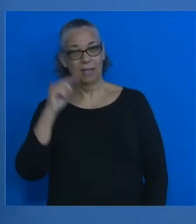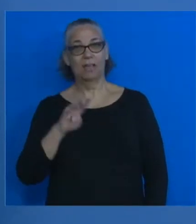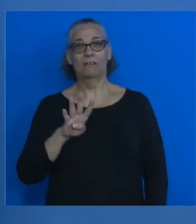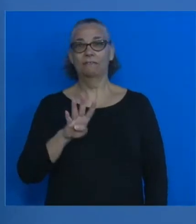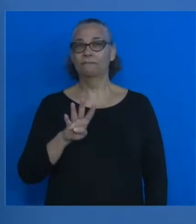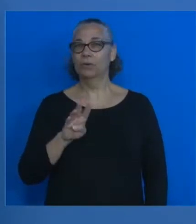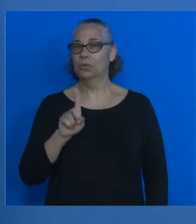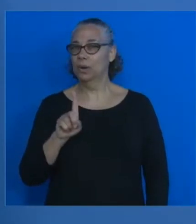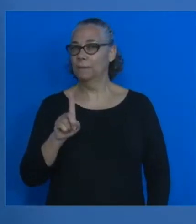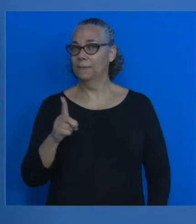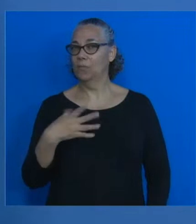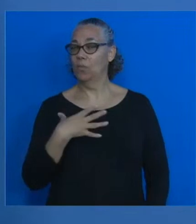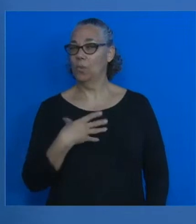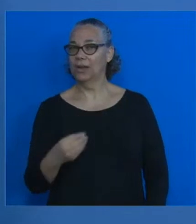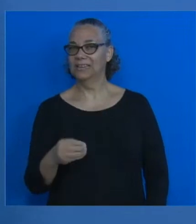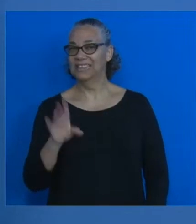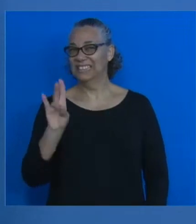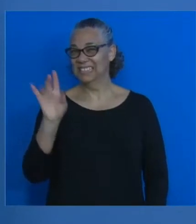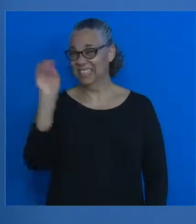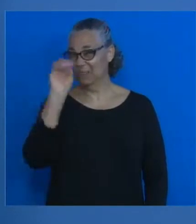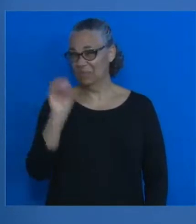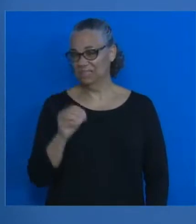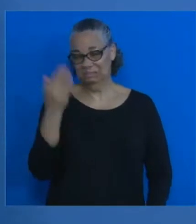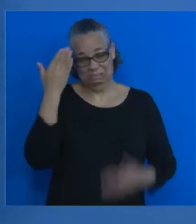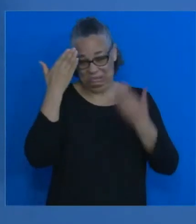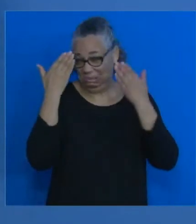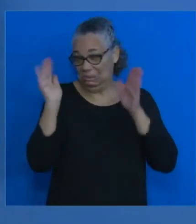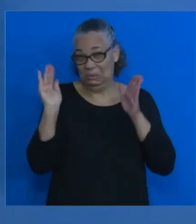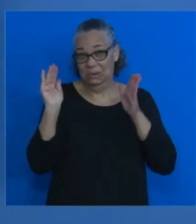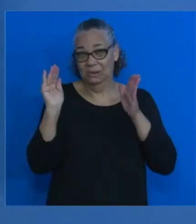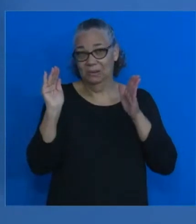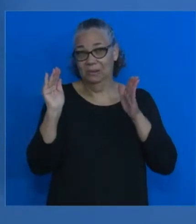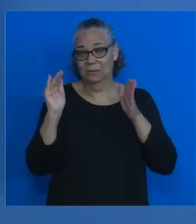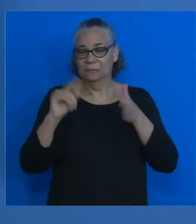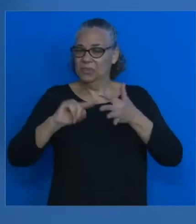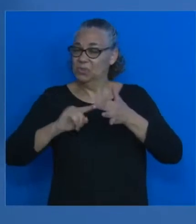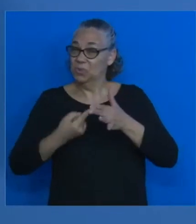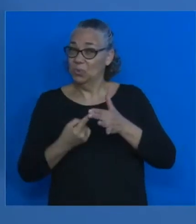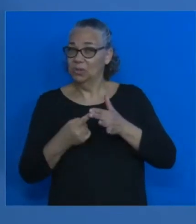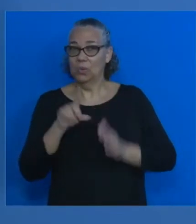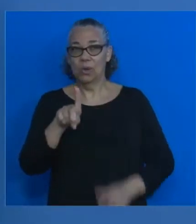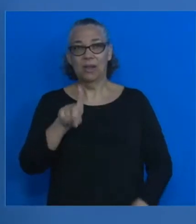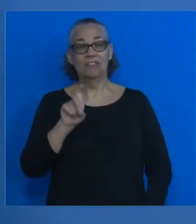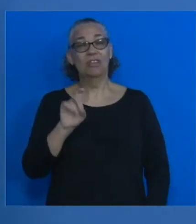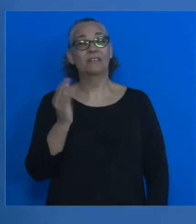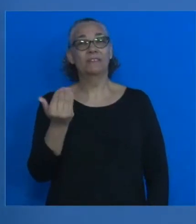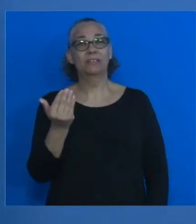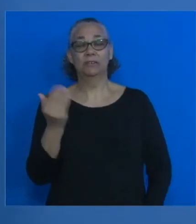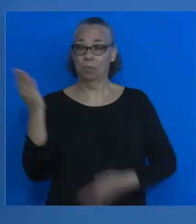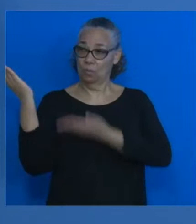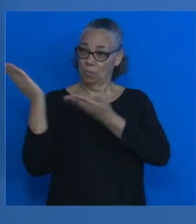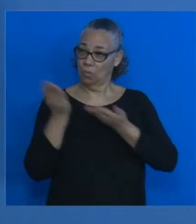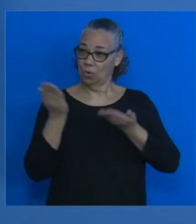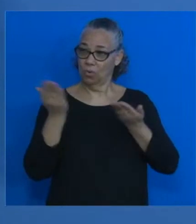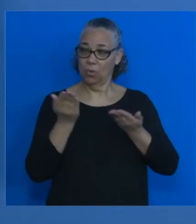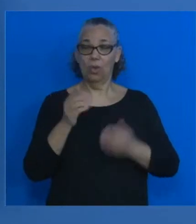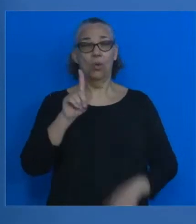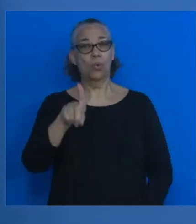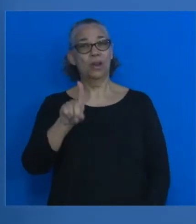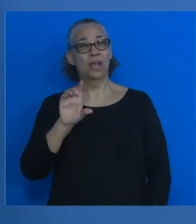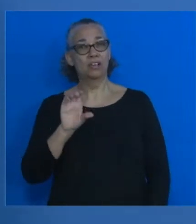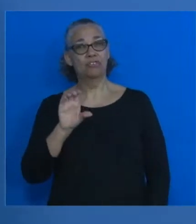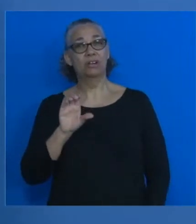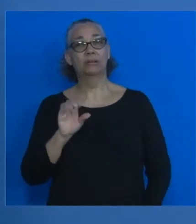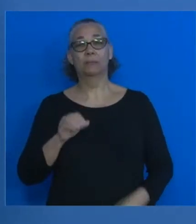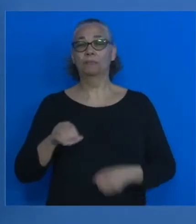7% are other or unknown. The source of all cases is as follows. 115 are imported, 100 are